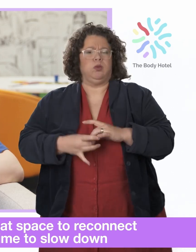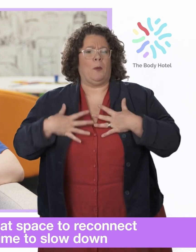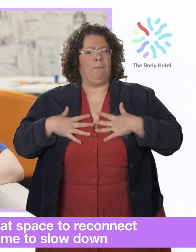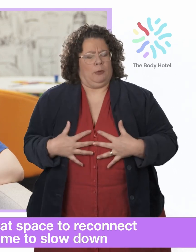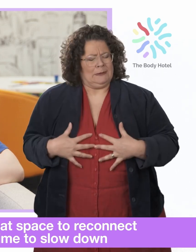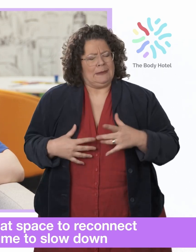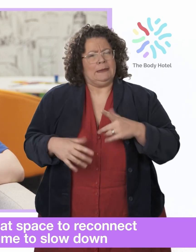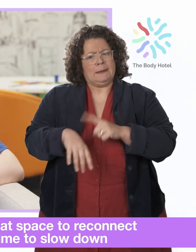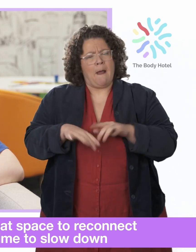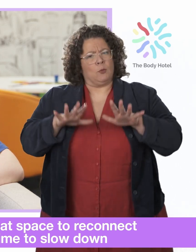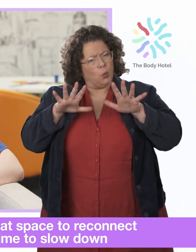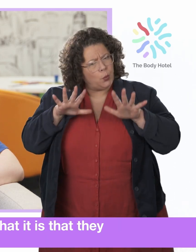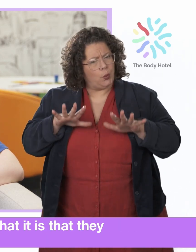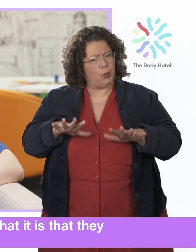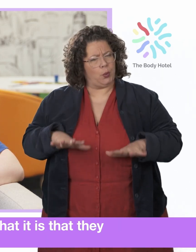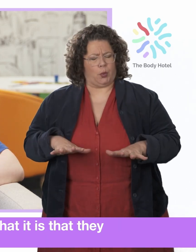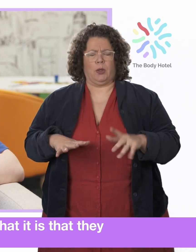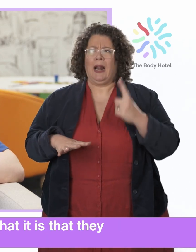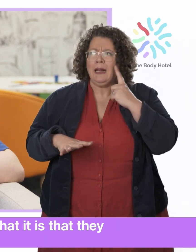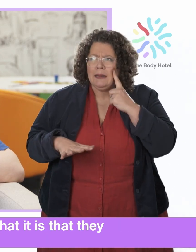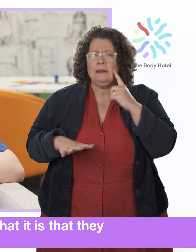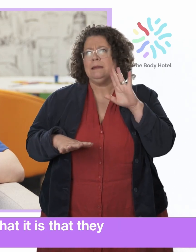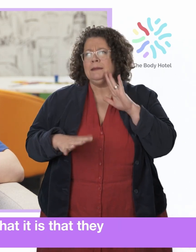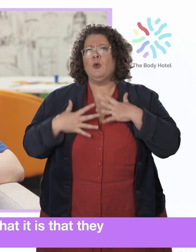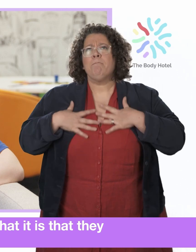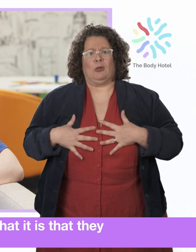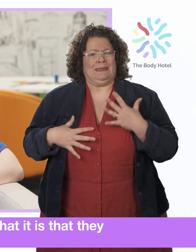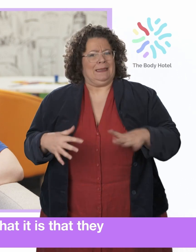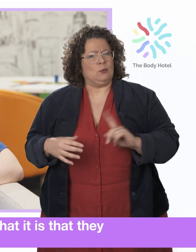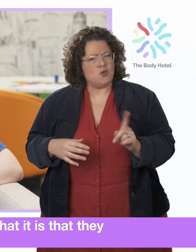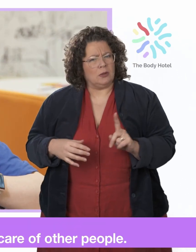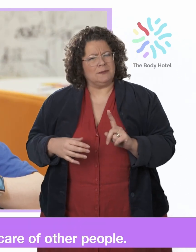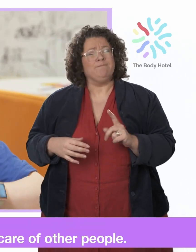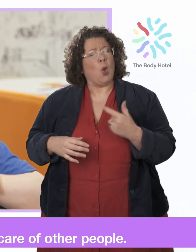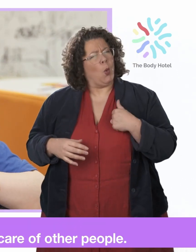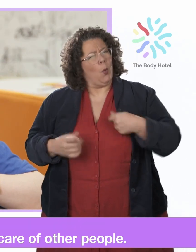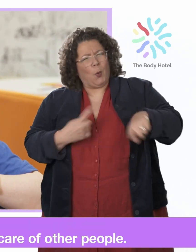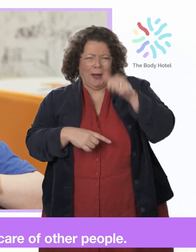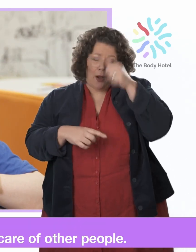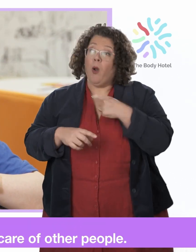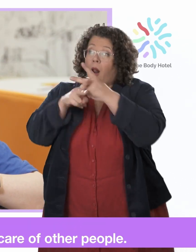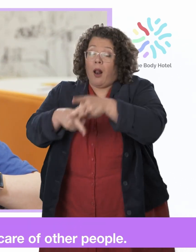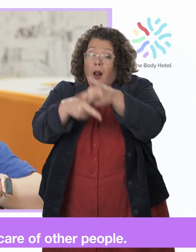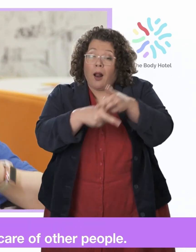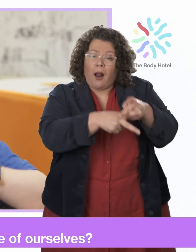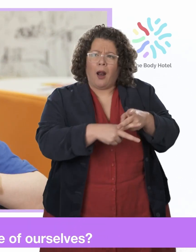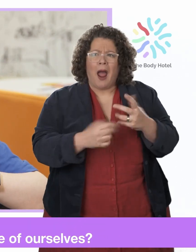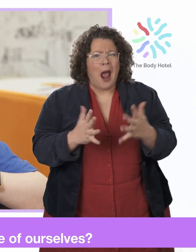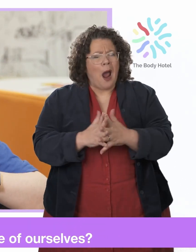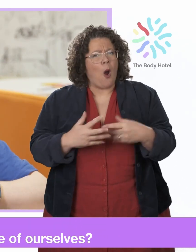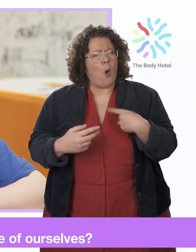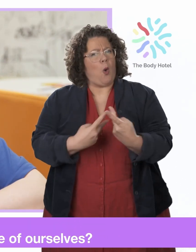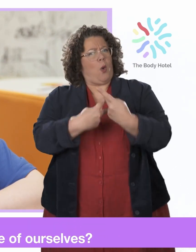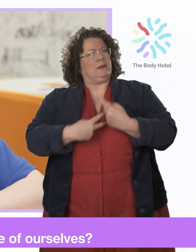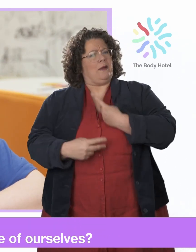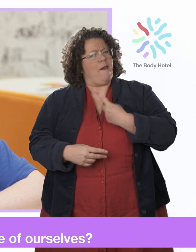with their bodies, take time to slow down and to really listen to what it is that they need. We want to take care of other people. How can we take